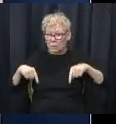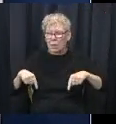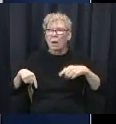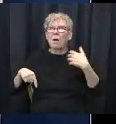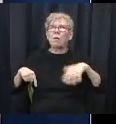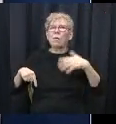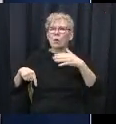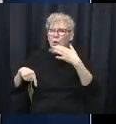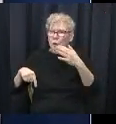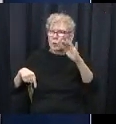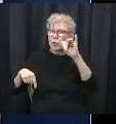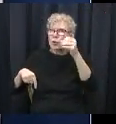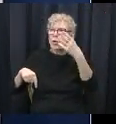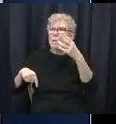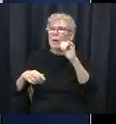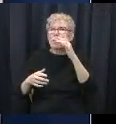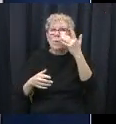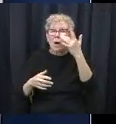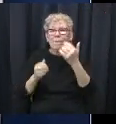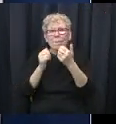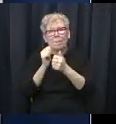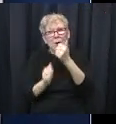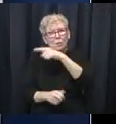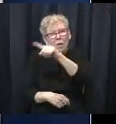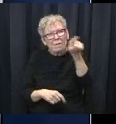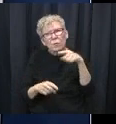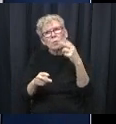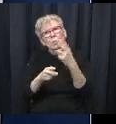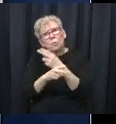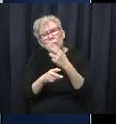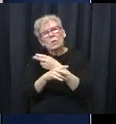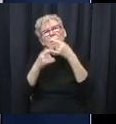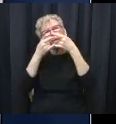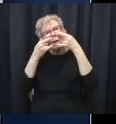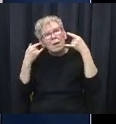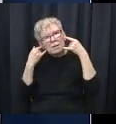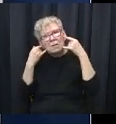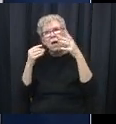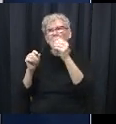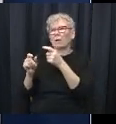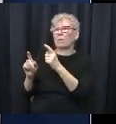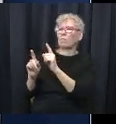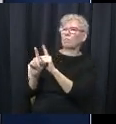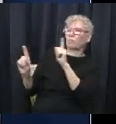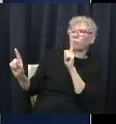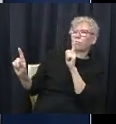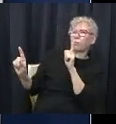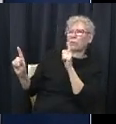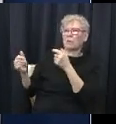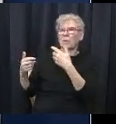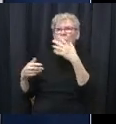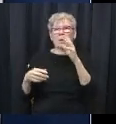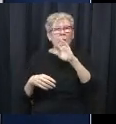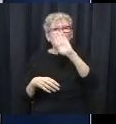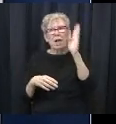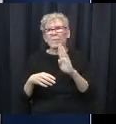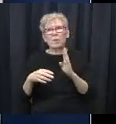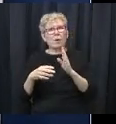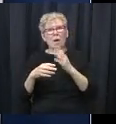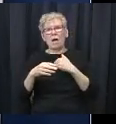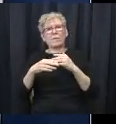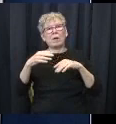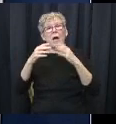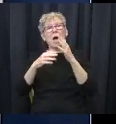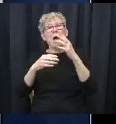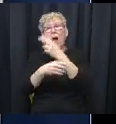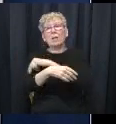capacity in Colorado. We want to make sure in the final months of the pandemic that we don't have the worst months of the pandemic and that we avoid